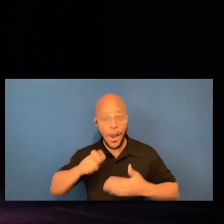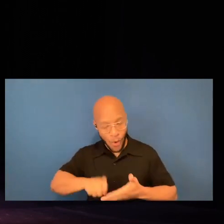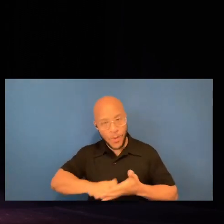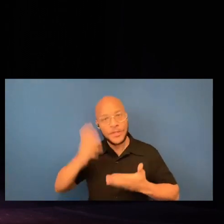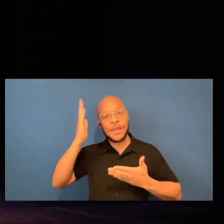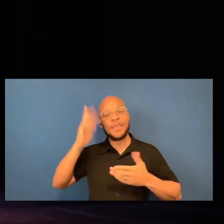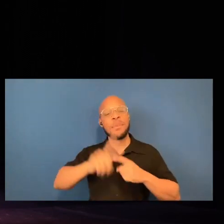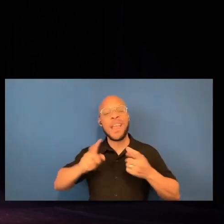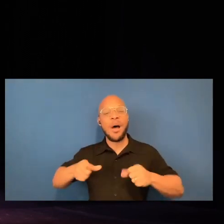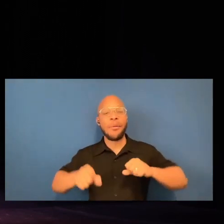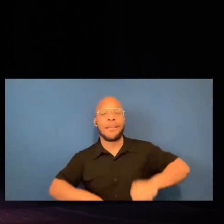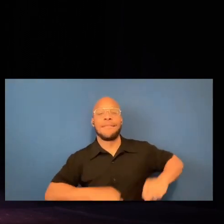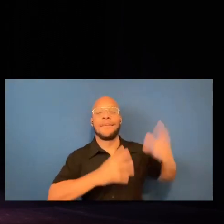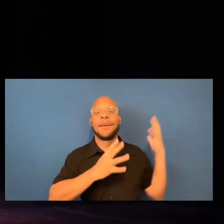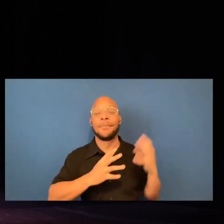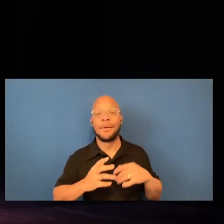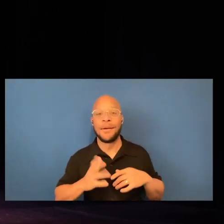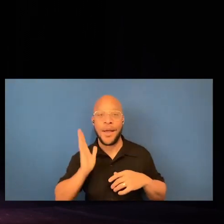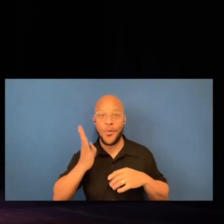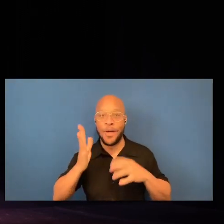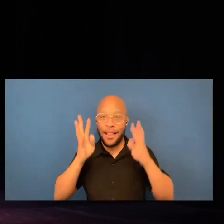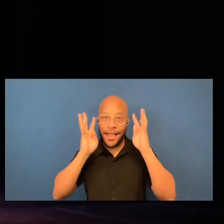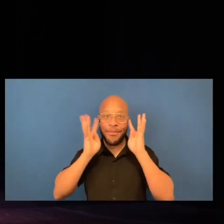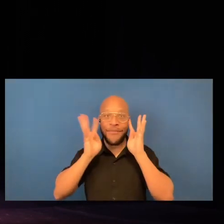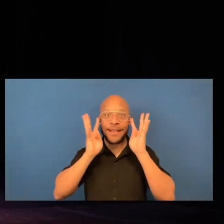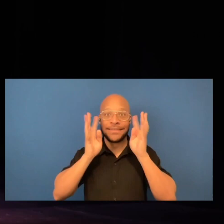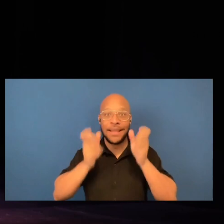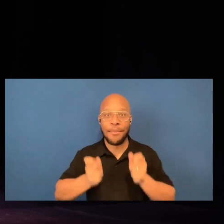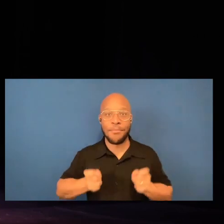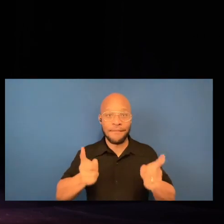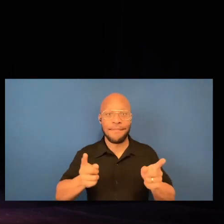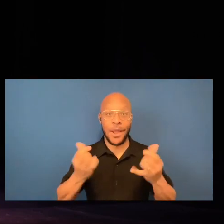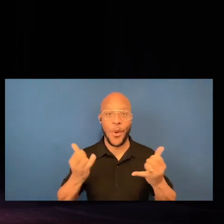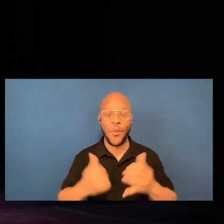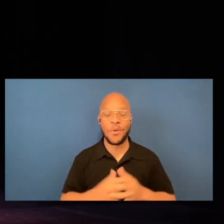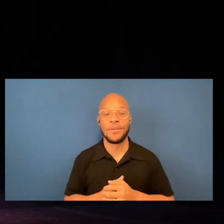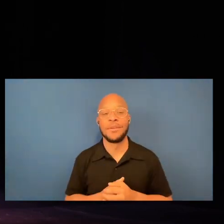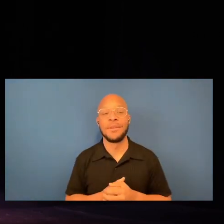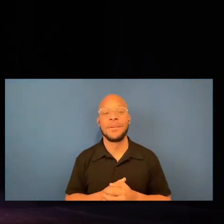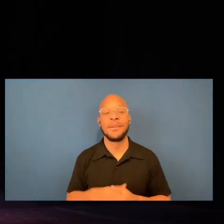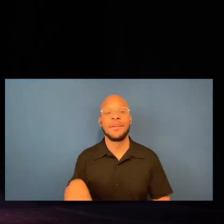Oh no. Mark told me, Mark!